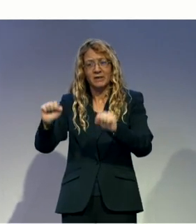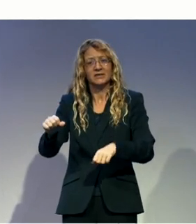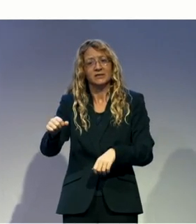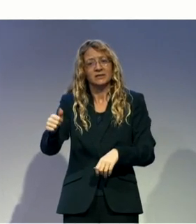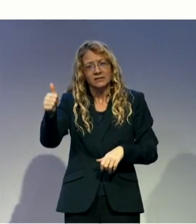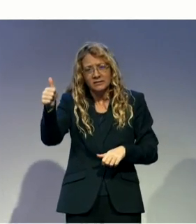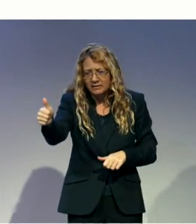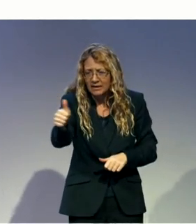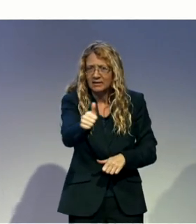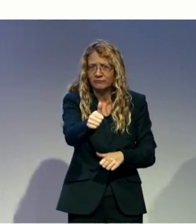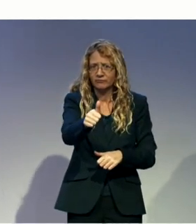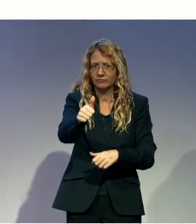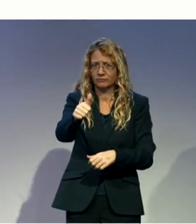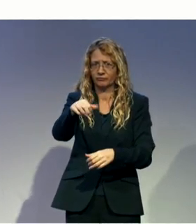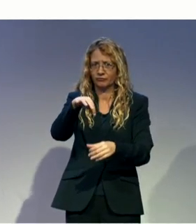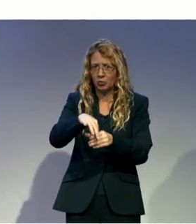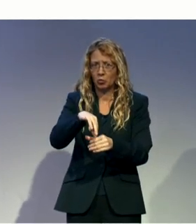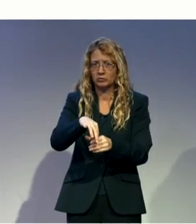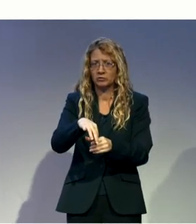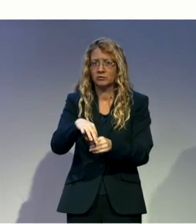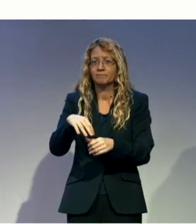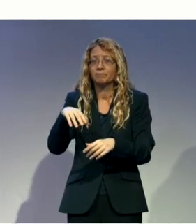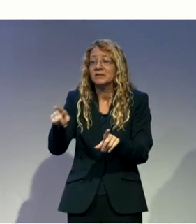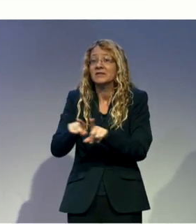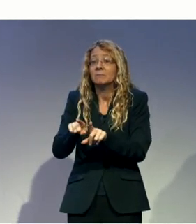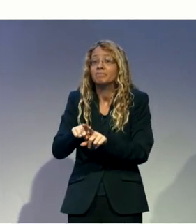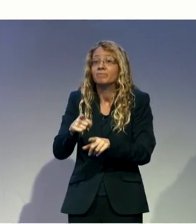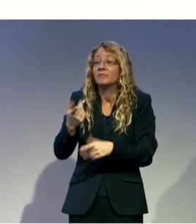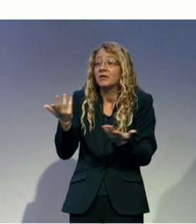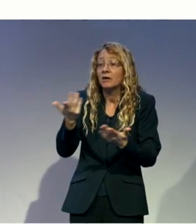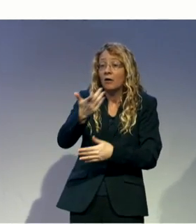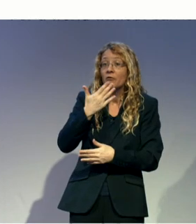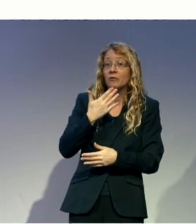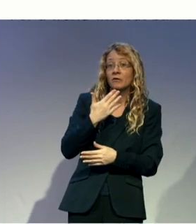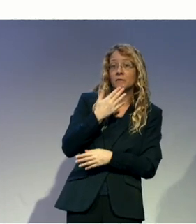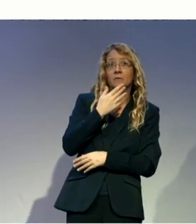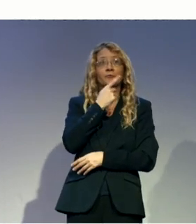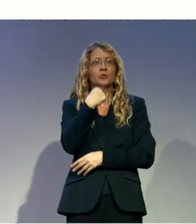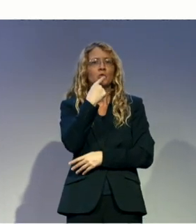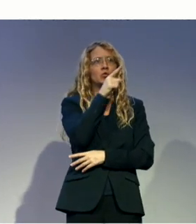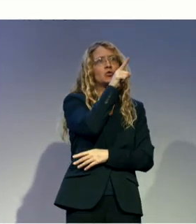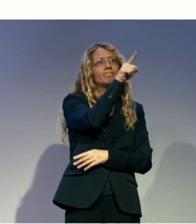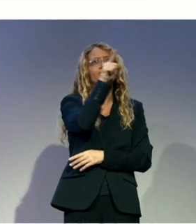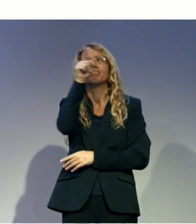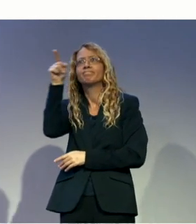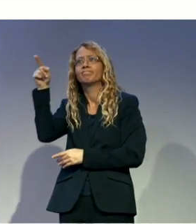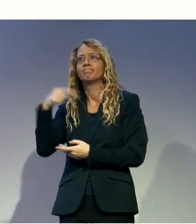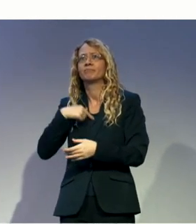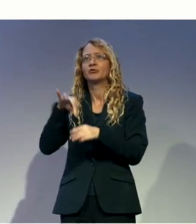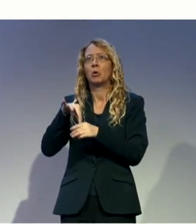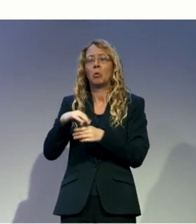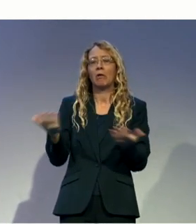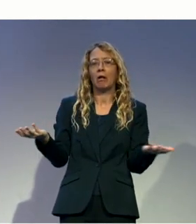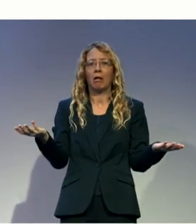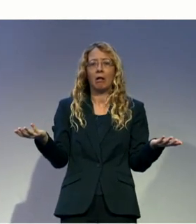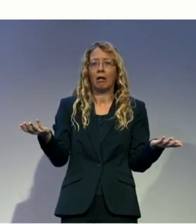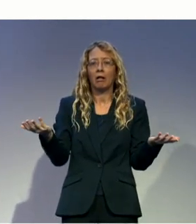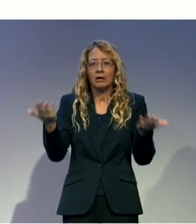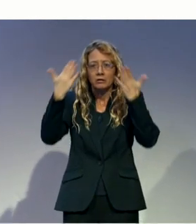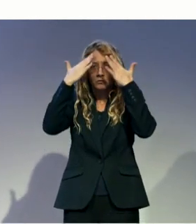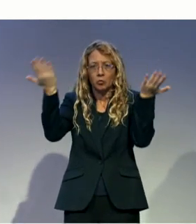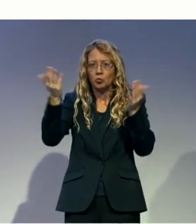Voters' information on Facebook and Twitter tend to be easier to understand than other voter information because one has to keep the